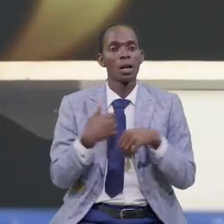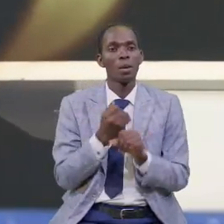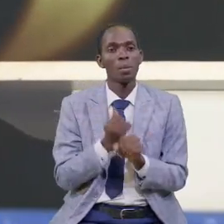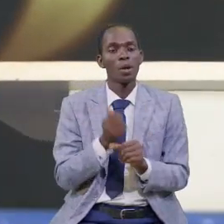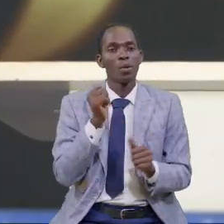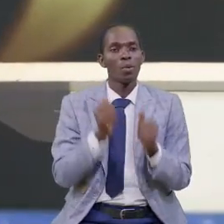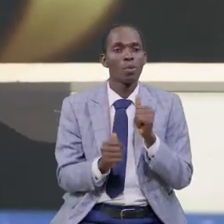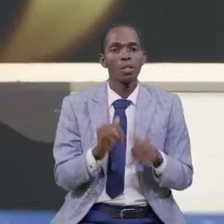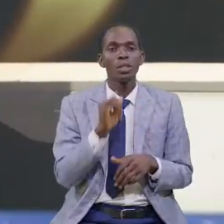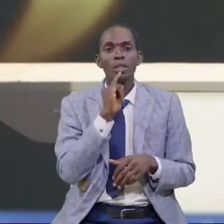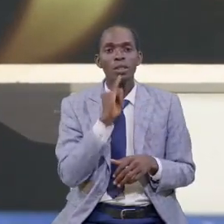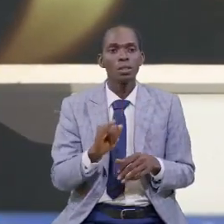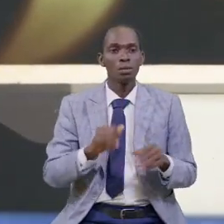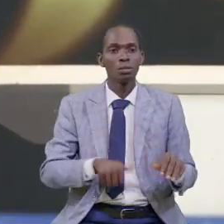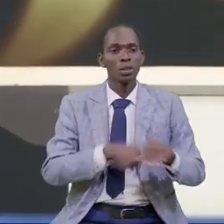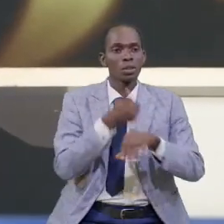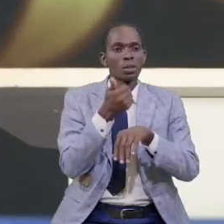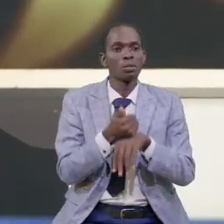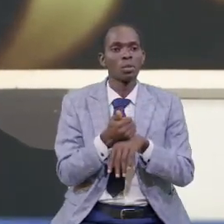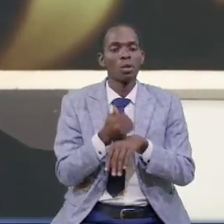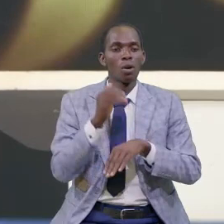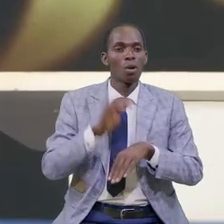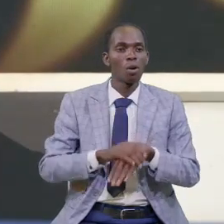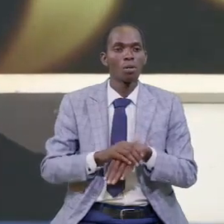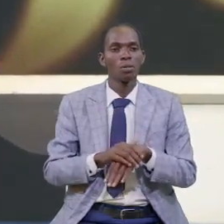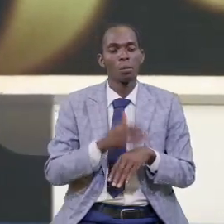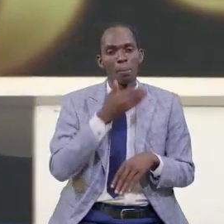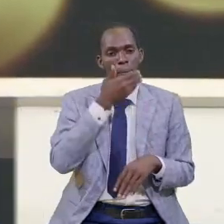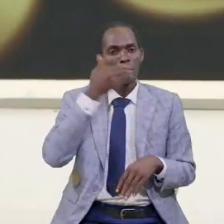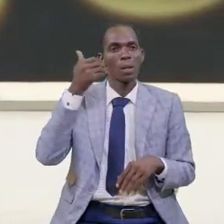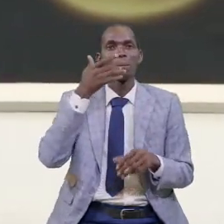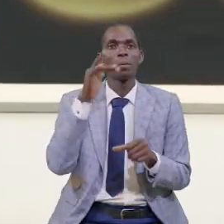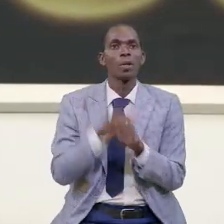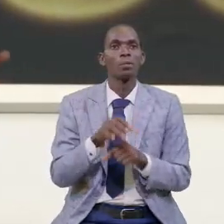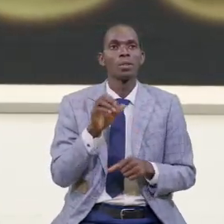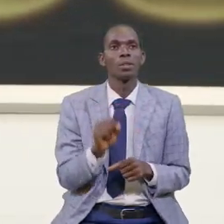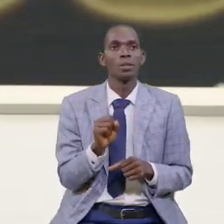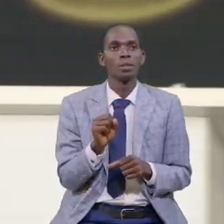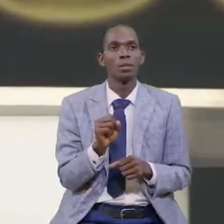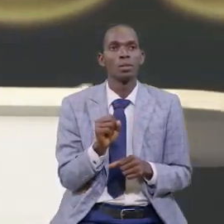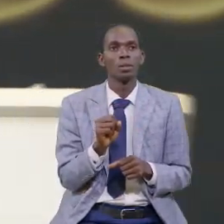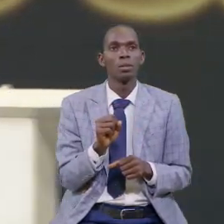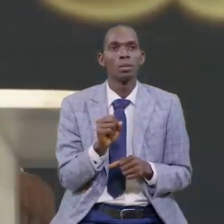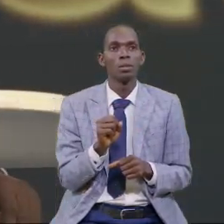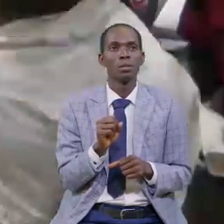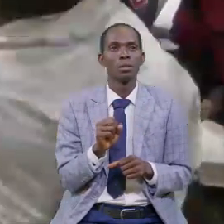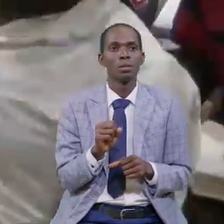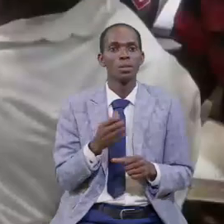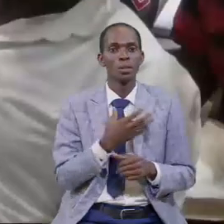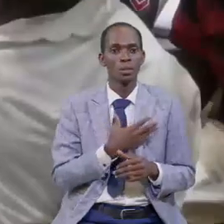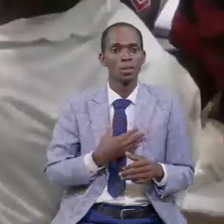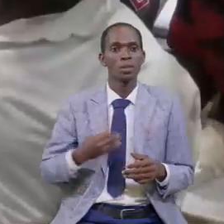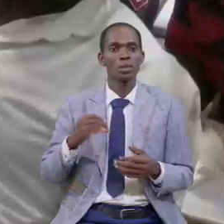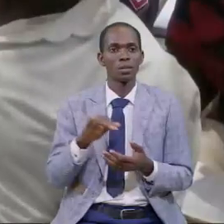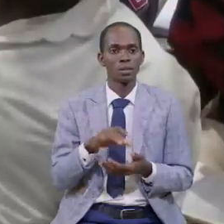and established upon better promises. All we need, we now find in Christ. All